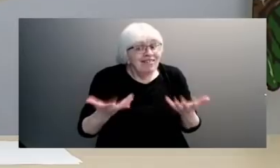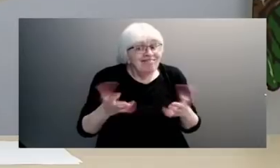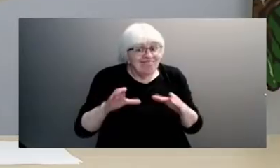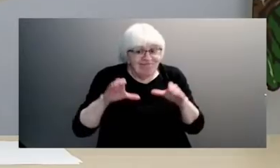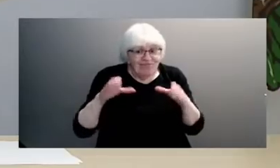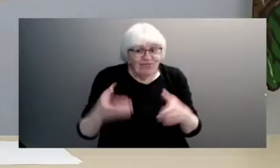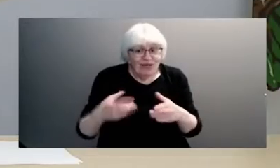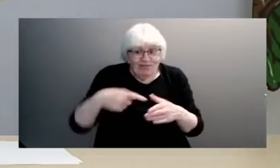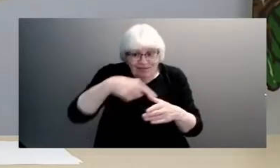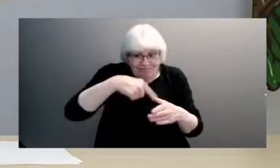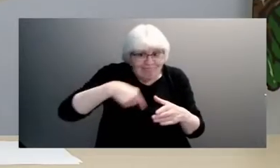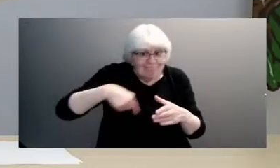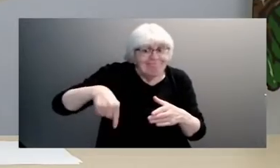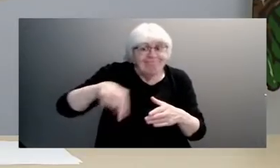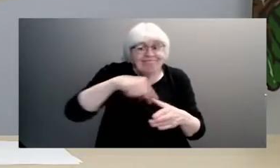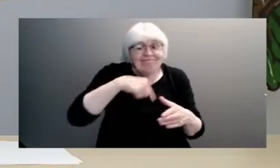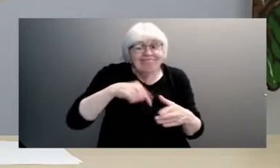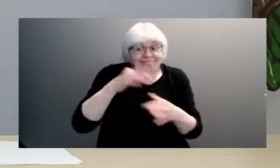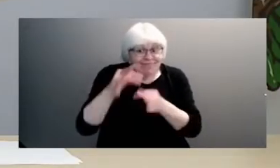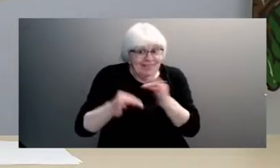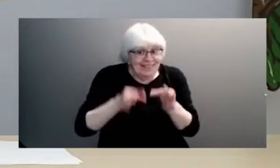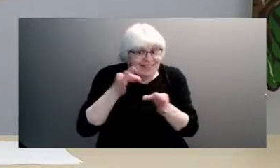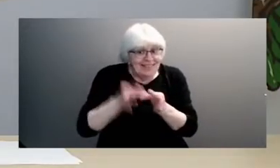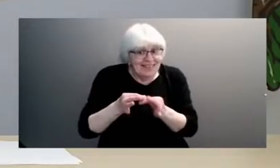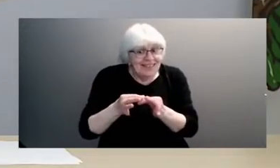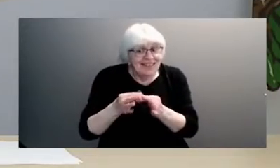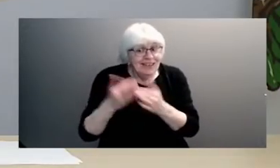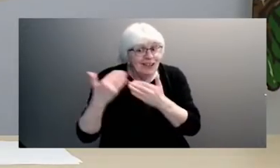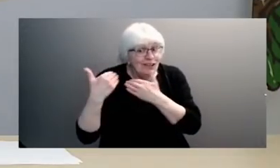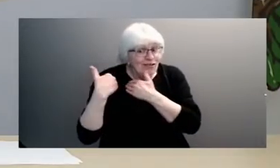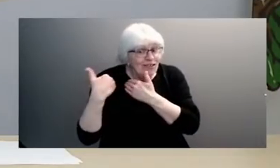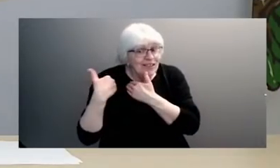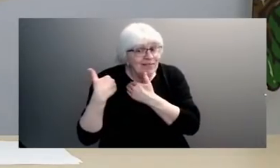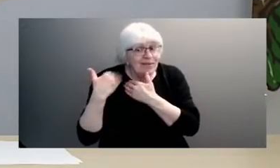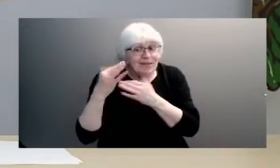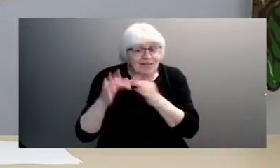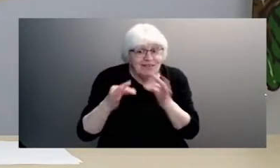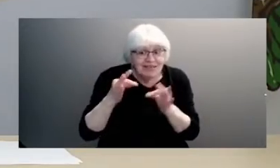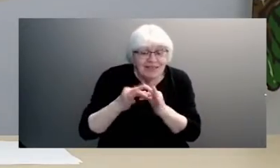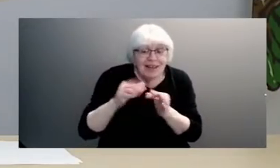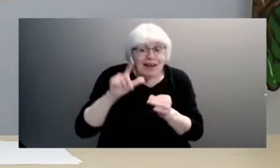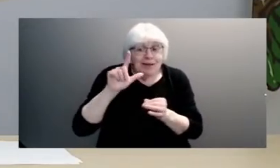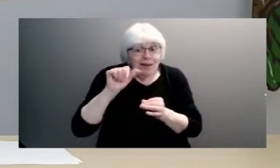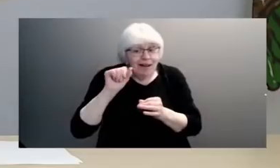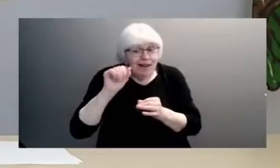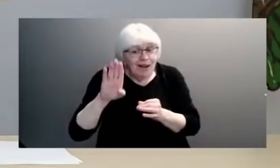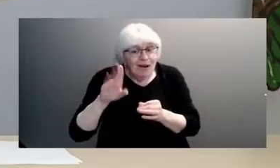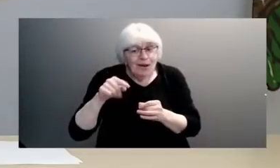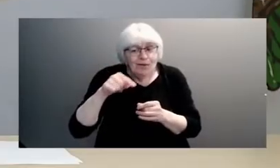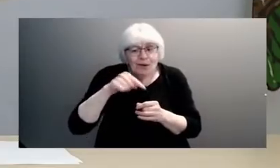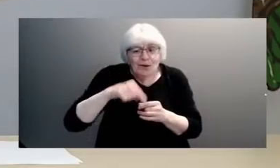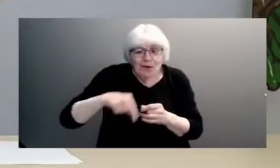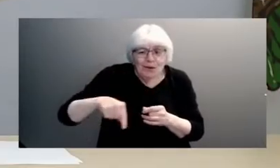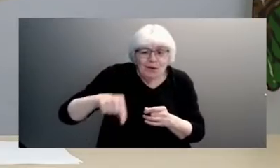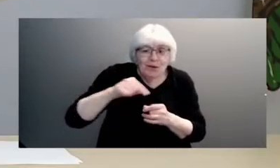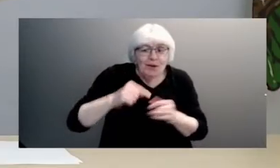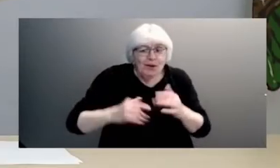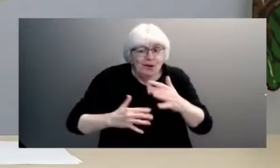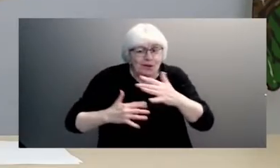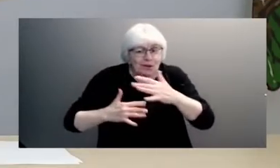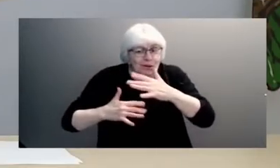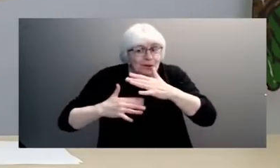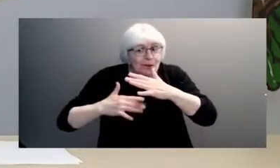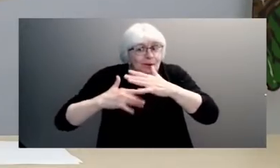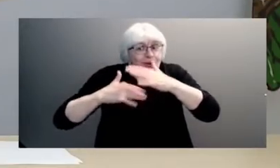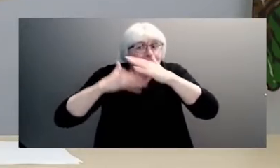stretched, but we certainly have had really good lab capacity up until this point. And I think it speaks